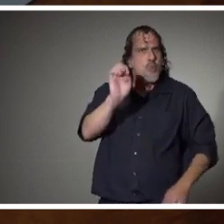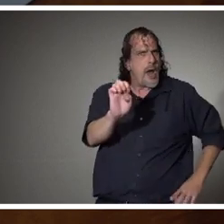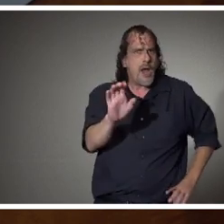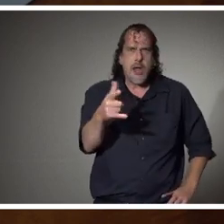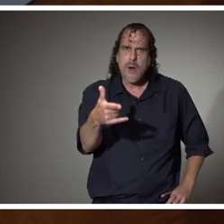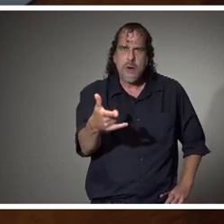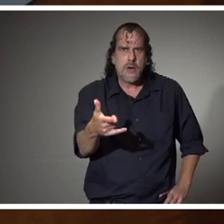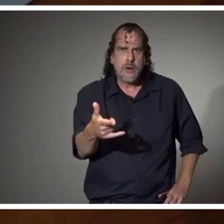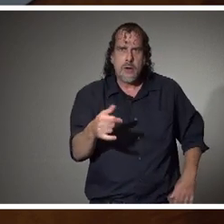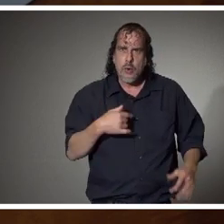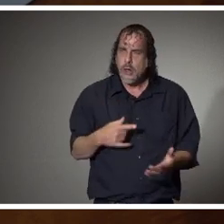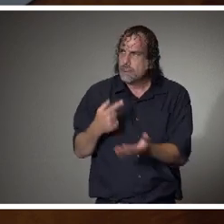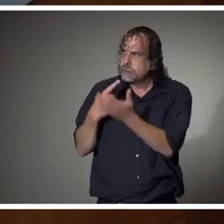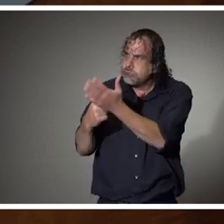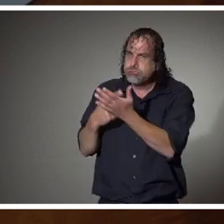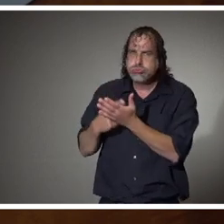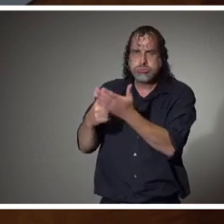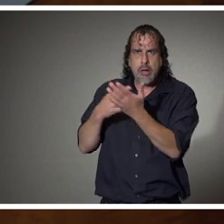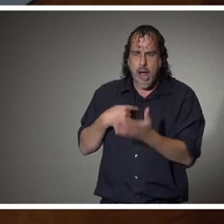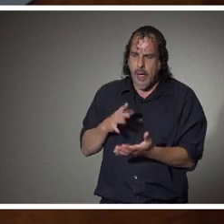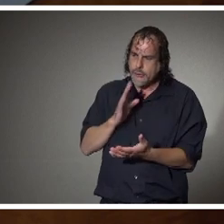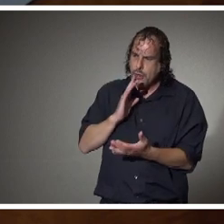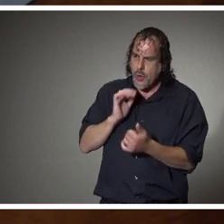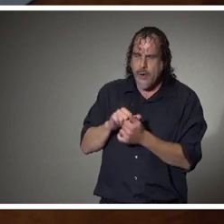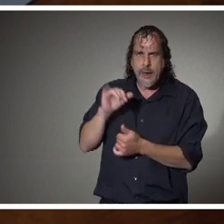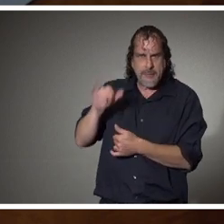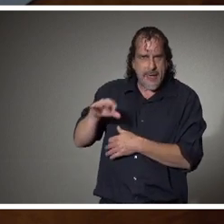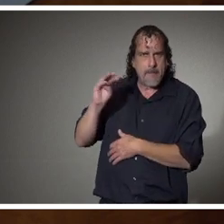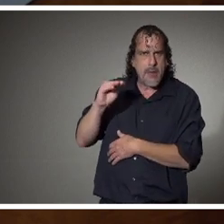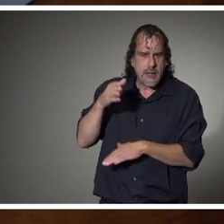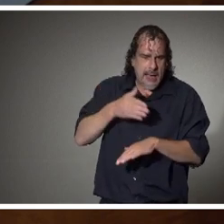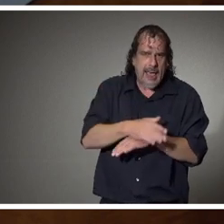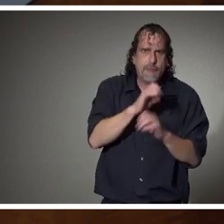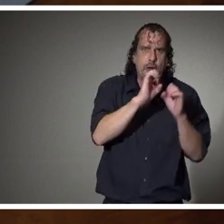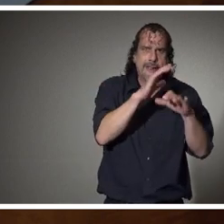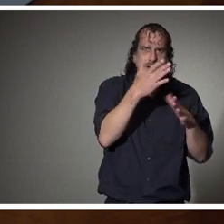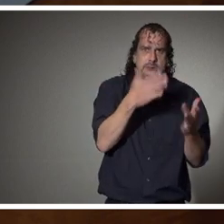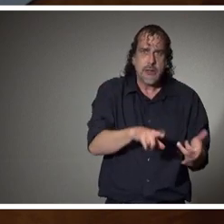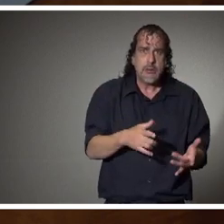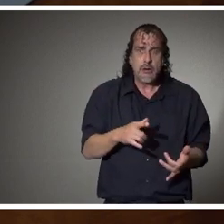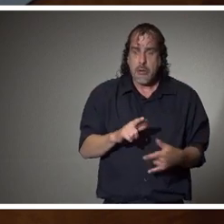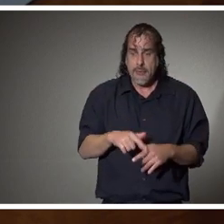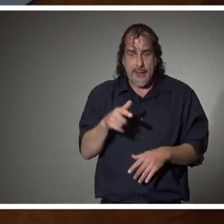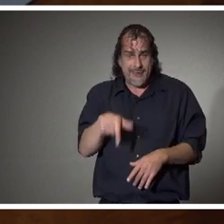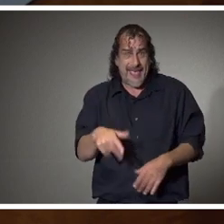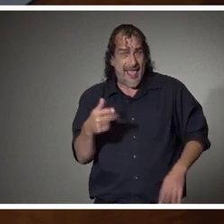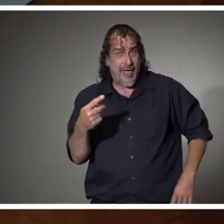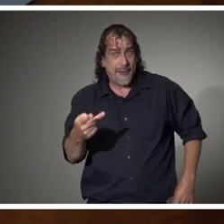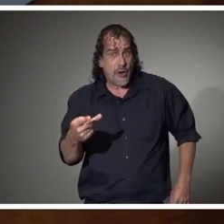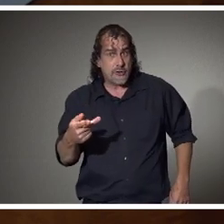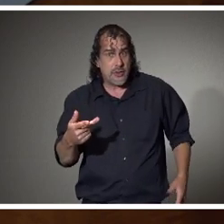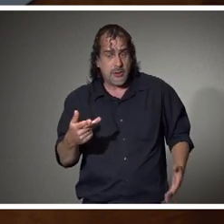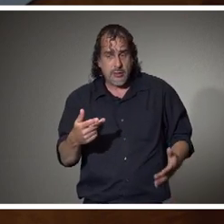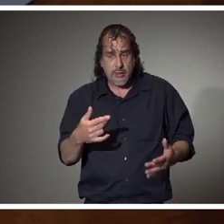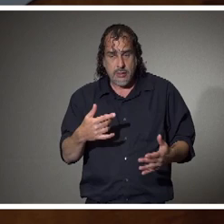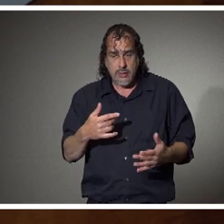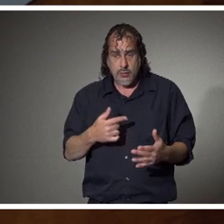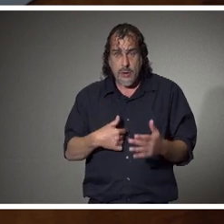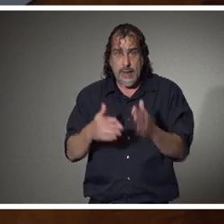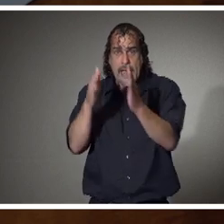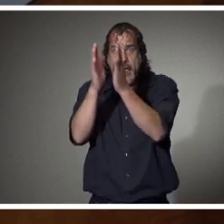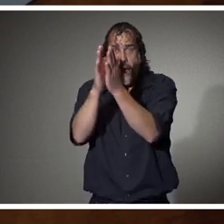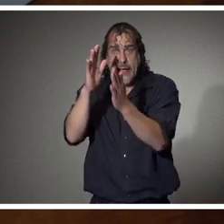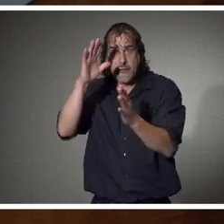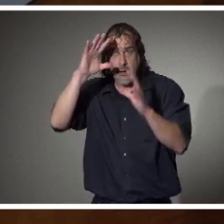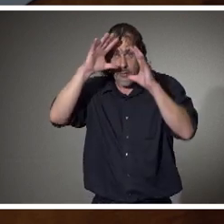worked with the FEMA administrator. I spoke with him on Monday morning after Easter Sunday, and by Thursday, when I had the opportunity to ask the president